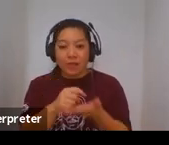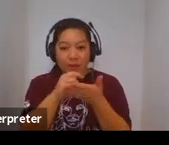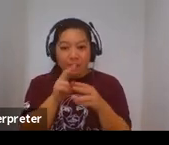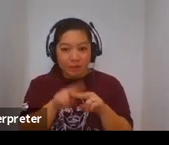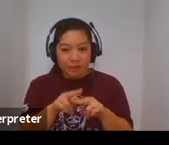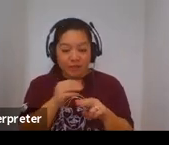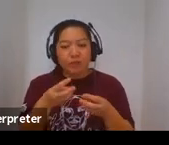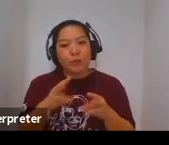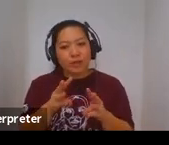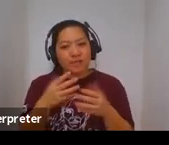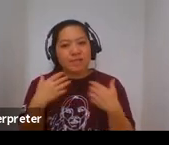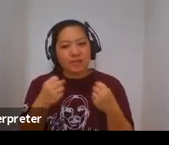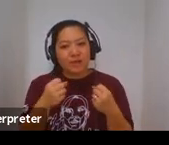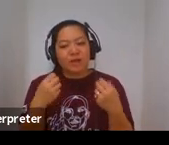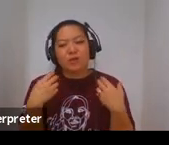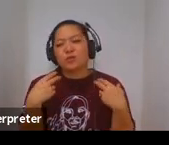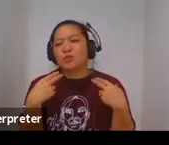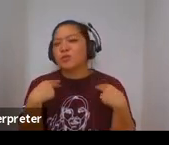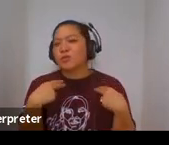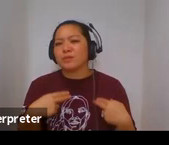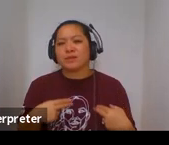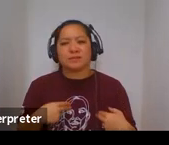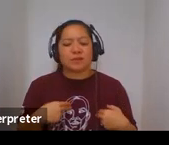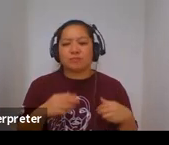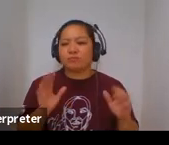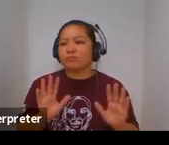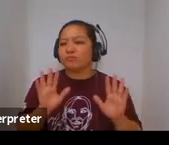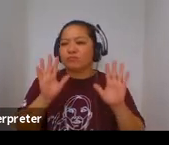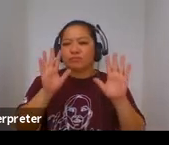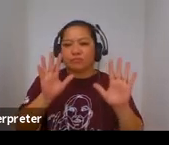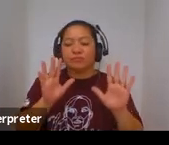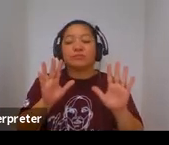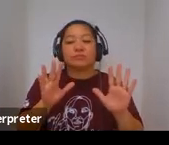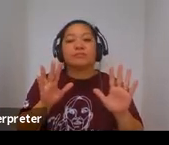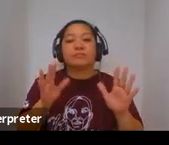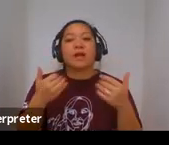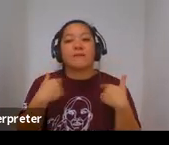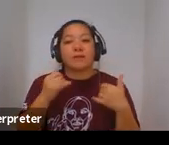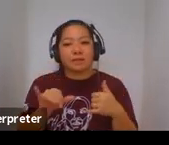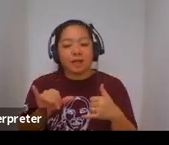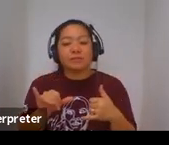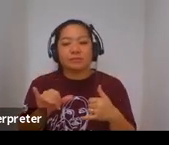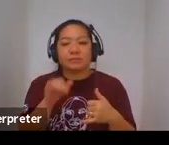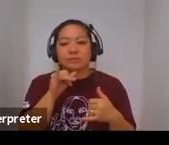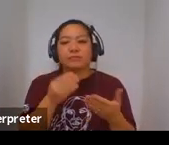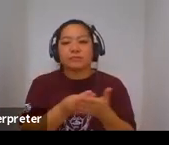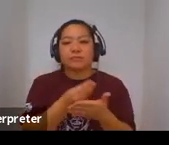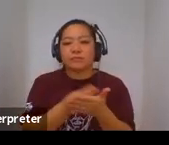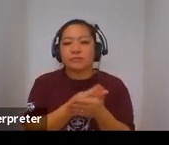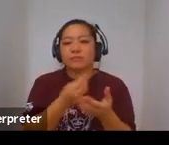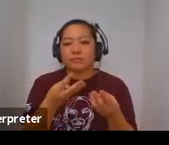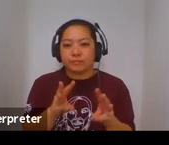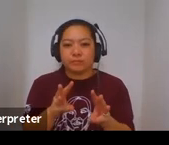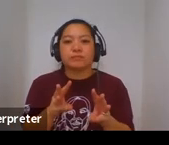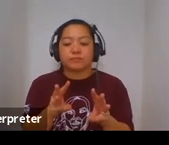to heal, and humans are incredibly resilient. So tapping into that is kind of the new